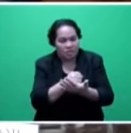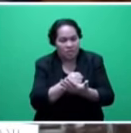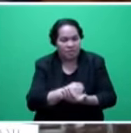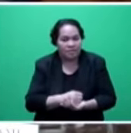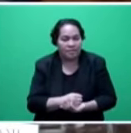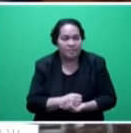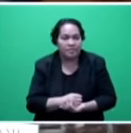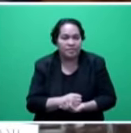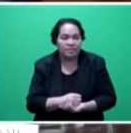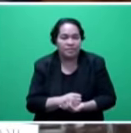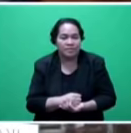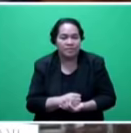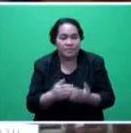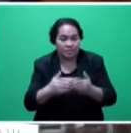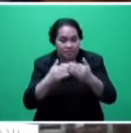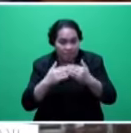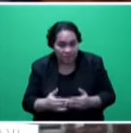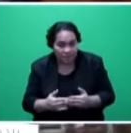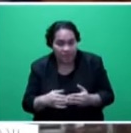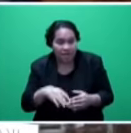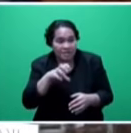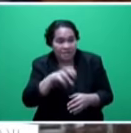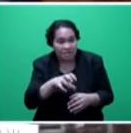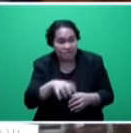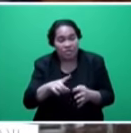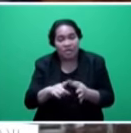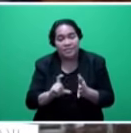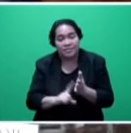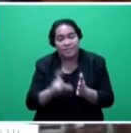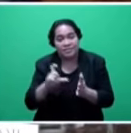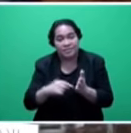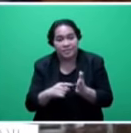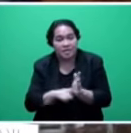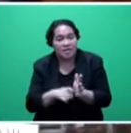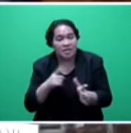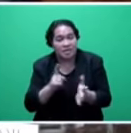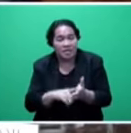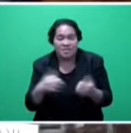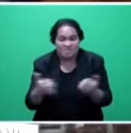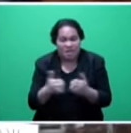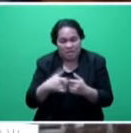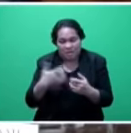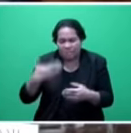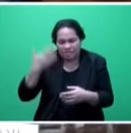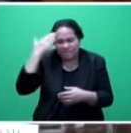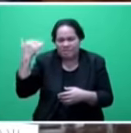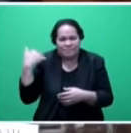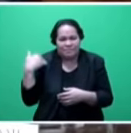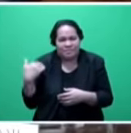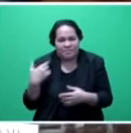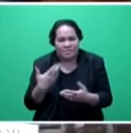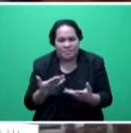Sectoral, Mr. Speaker, sir, yes. Sectoral expenditure, Mr. Speaker, sir, there are many expenditure allocations that are troubling and need